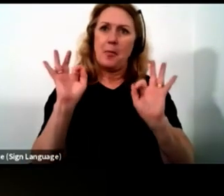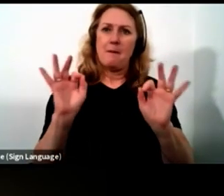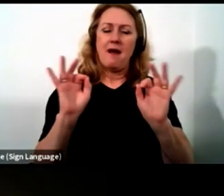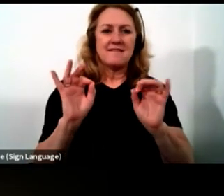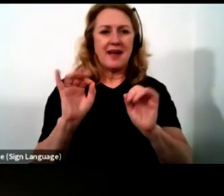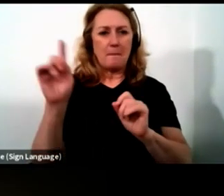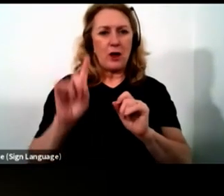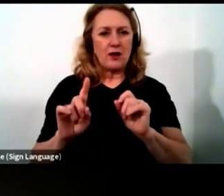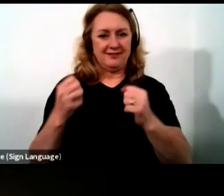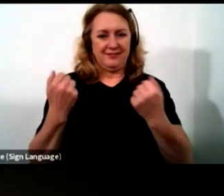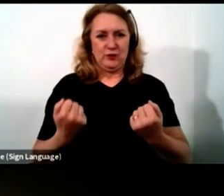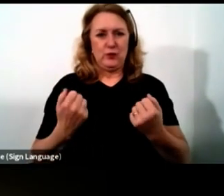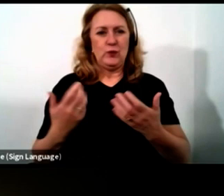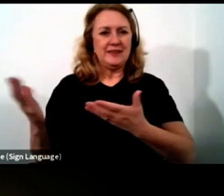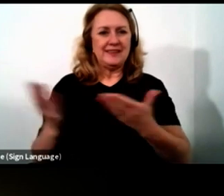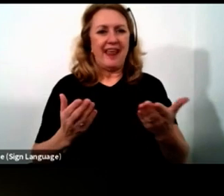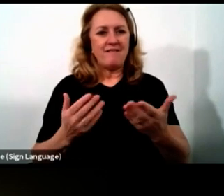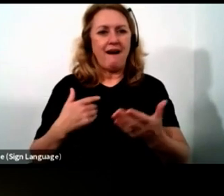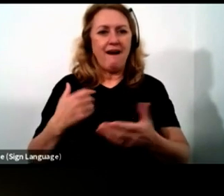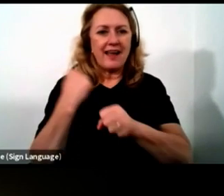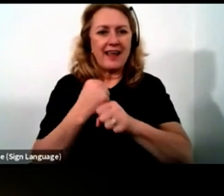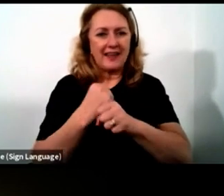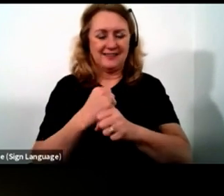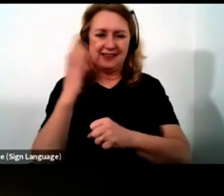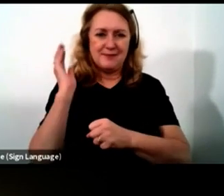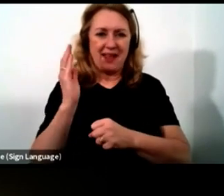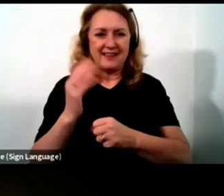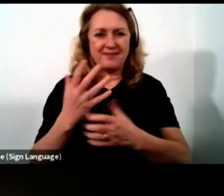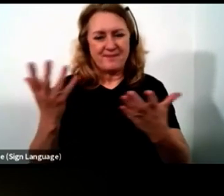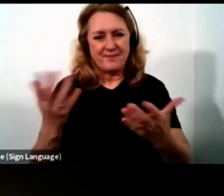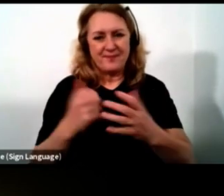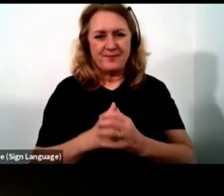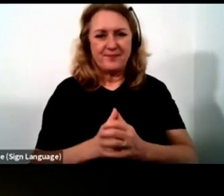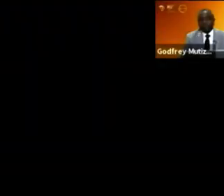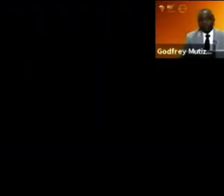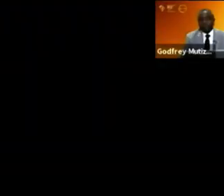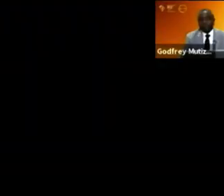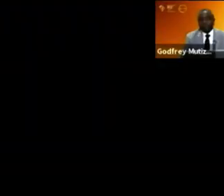to deliver our guest speaker role.